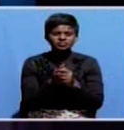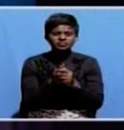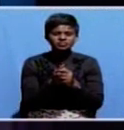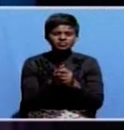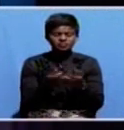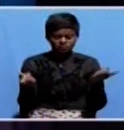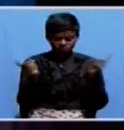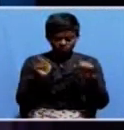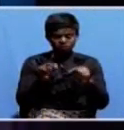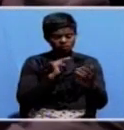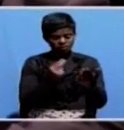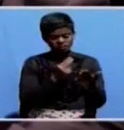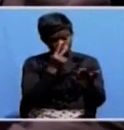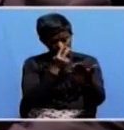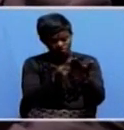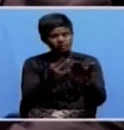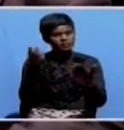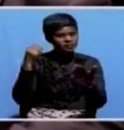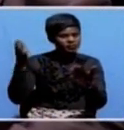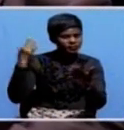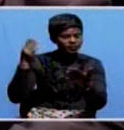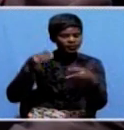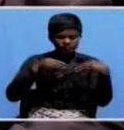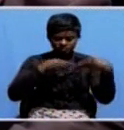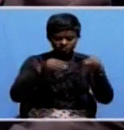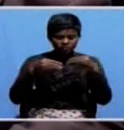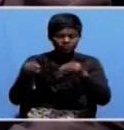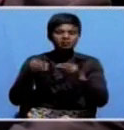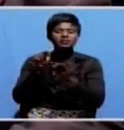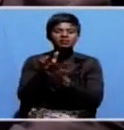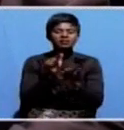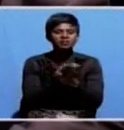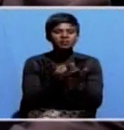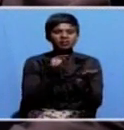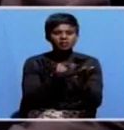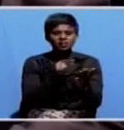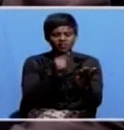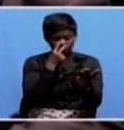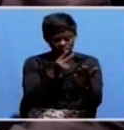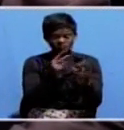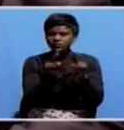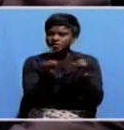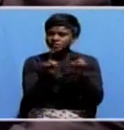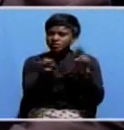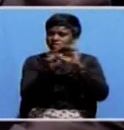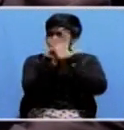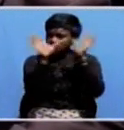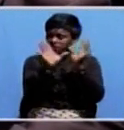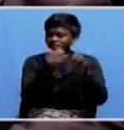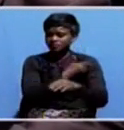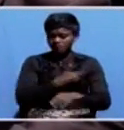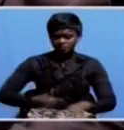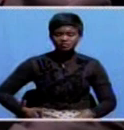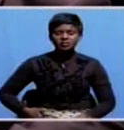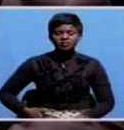When you look back, the Privatization Act, and you look at it very critically,